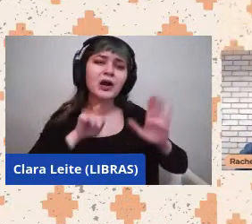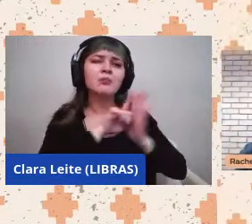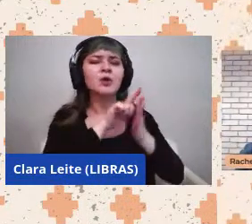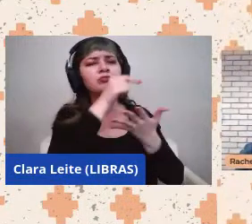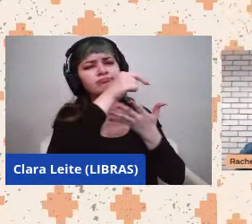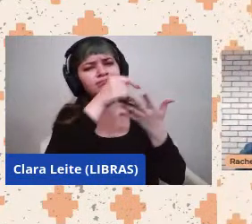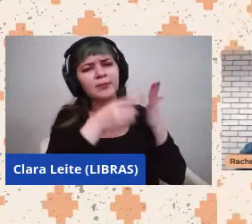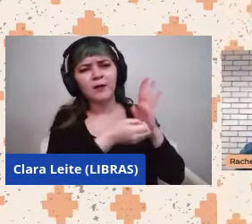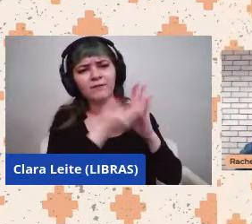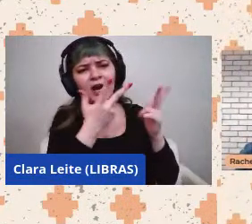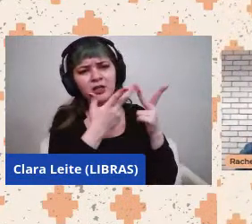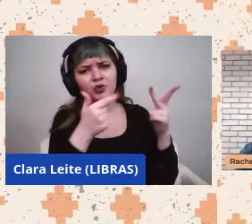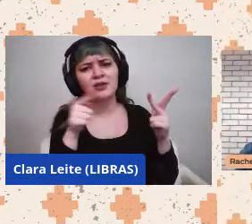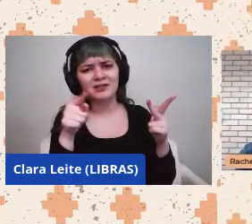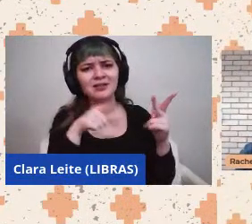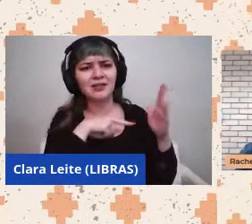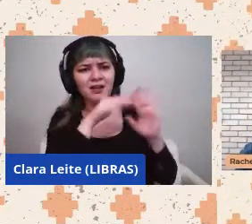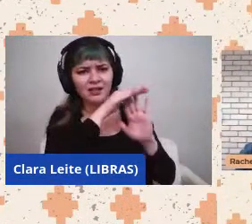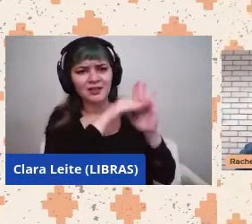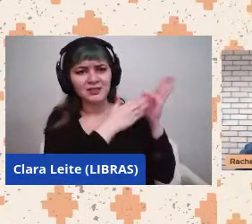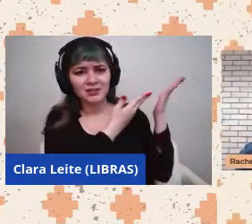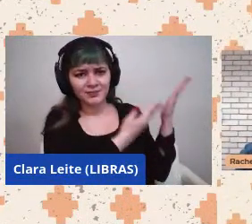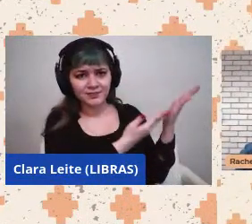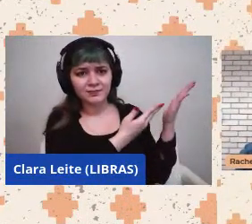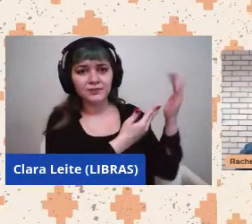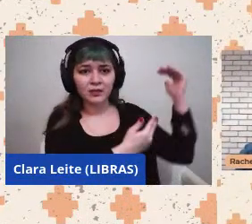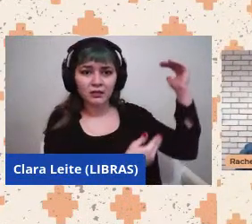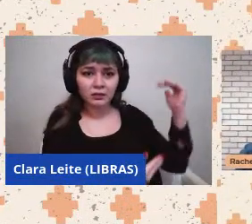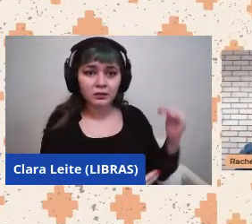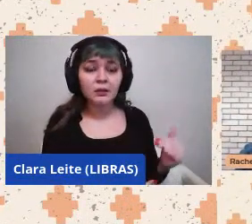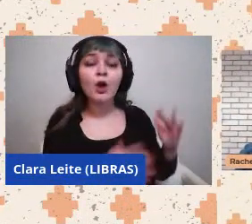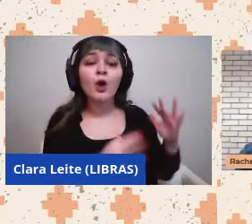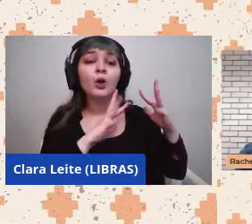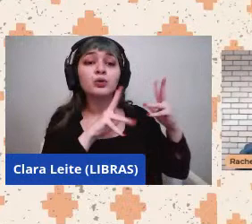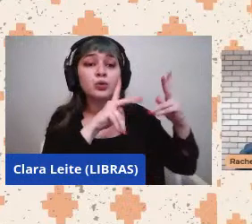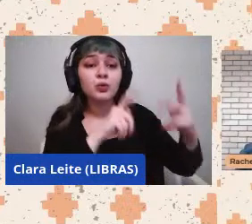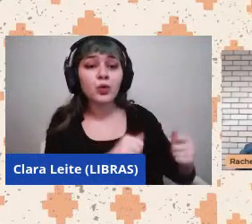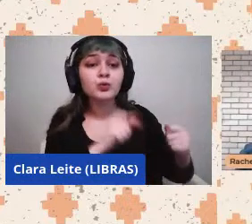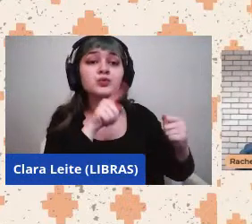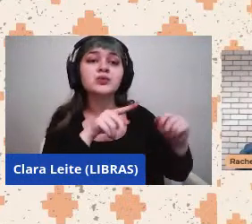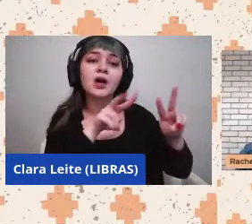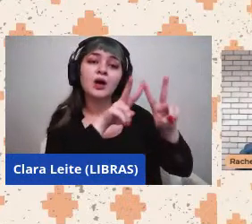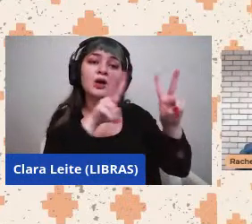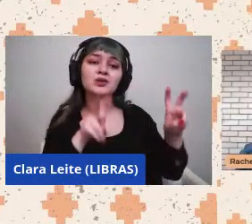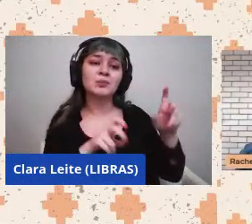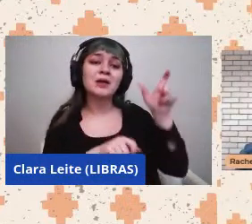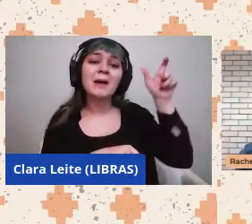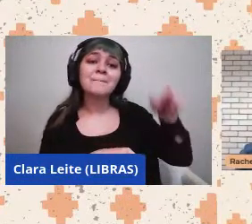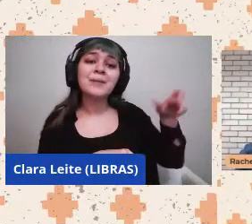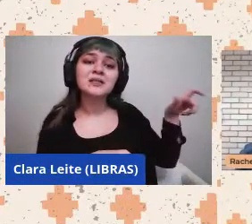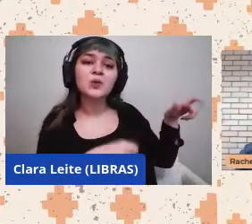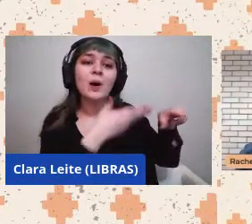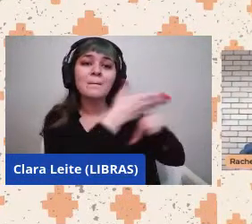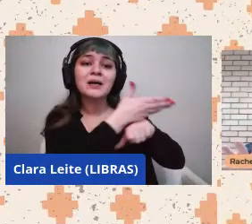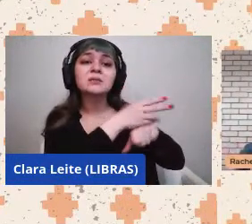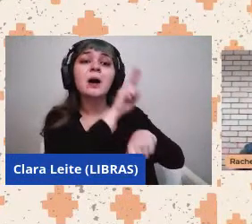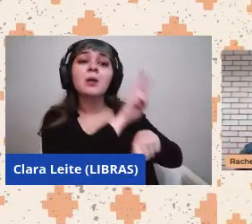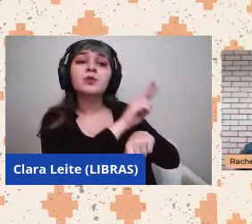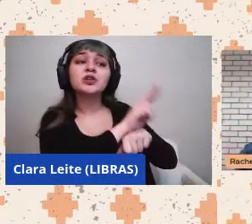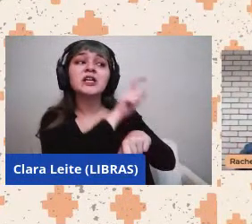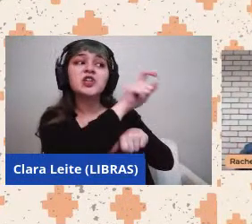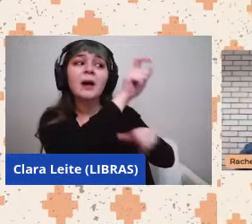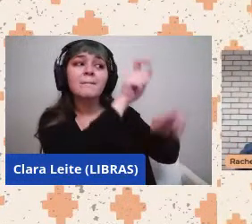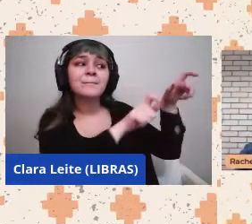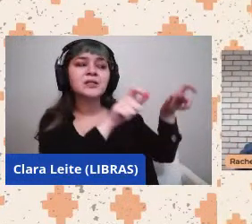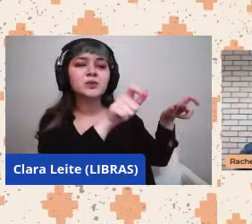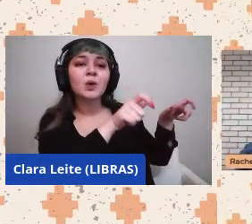questions, which I've listed here. And as you can see, these are all really about the participants and protecting the participants,